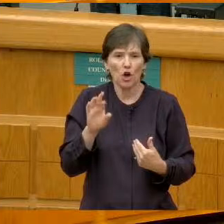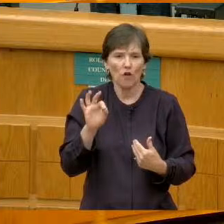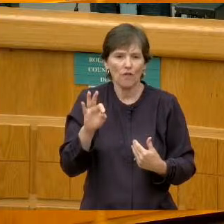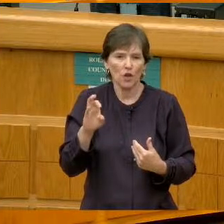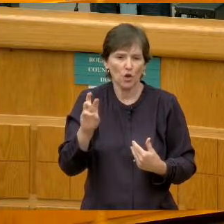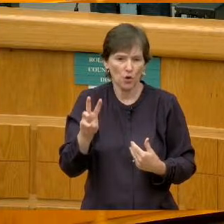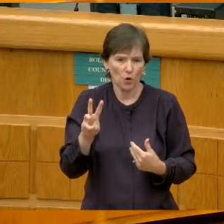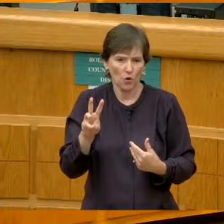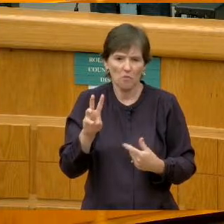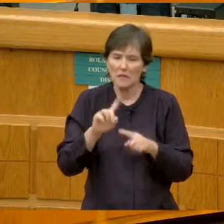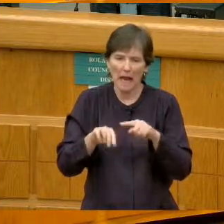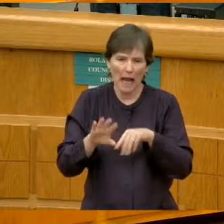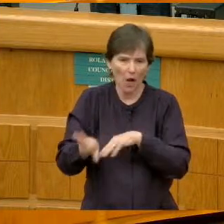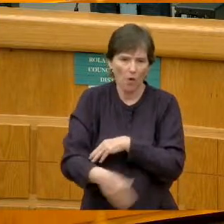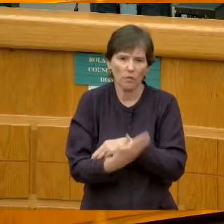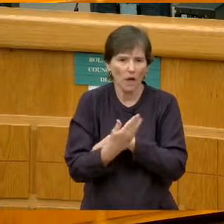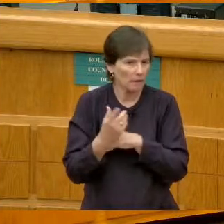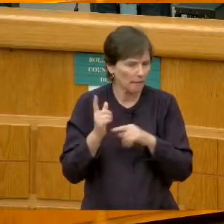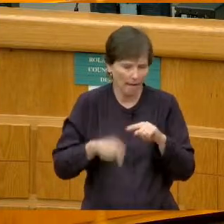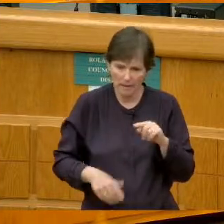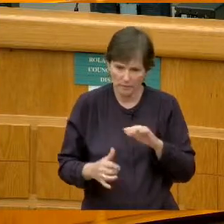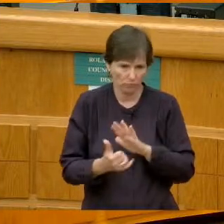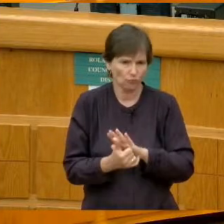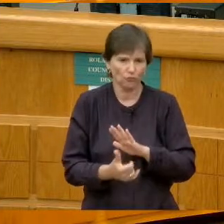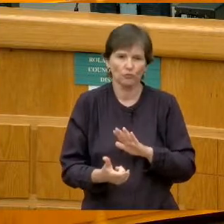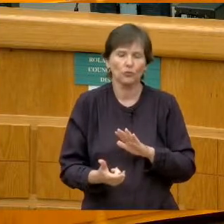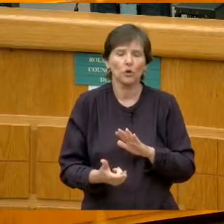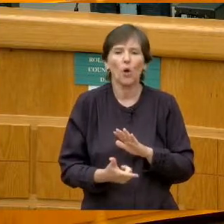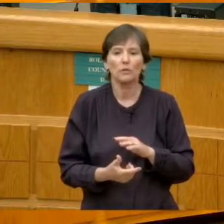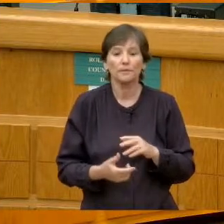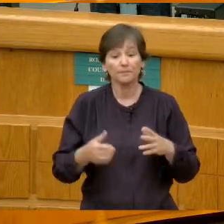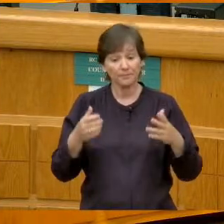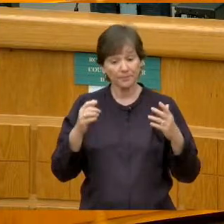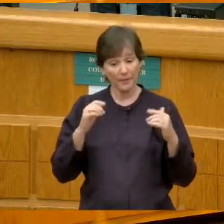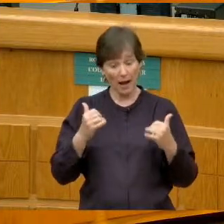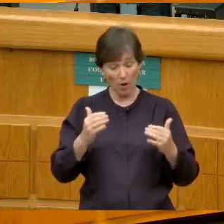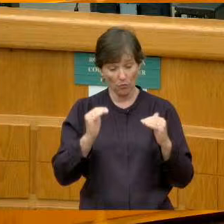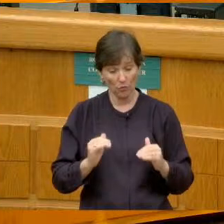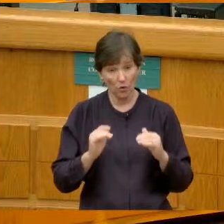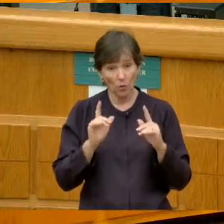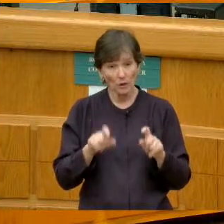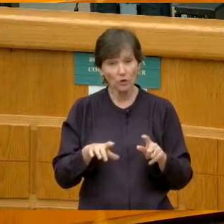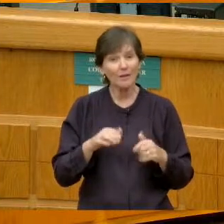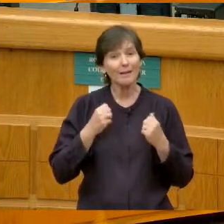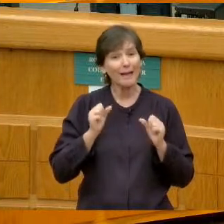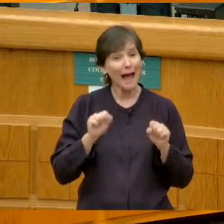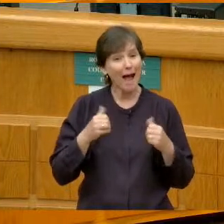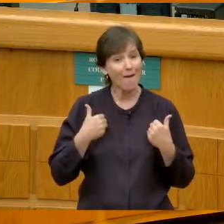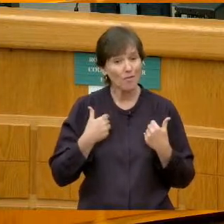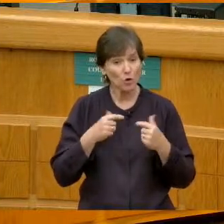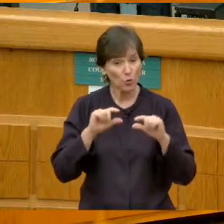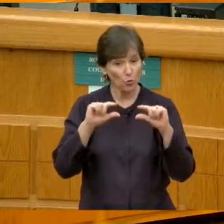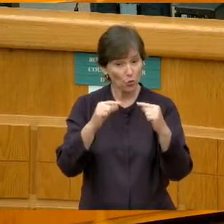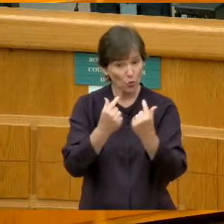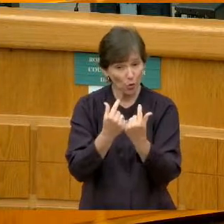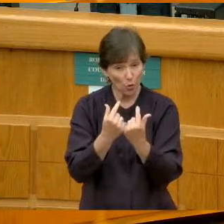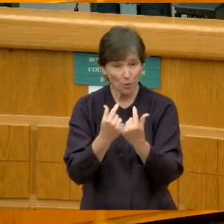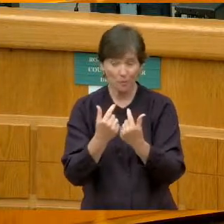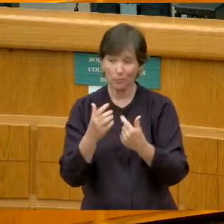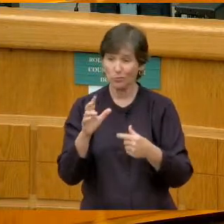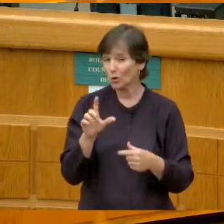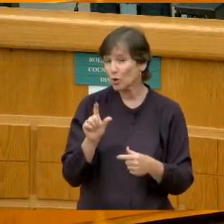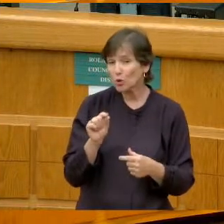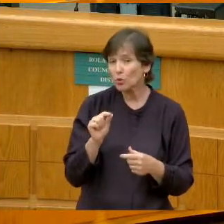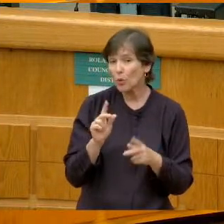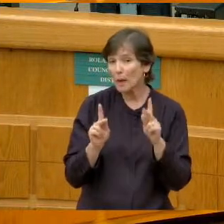beaches. Can I social gather? Can I have a group of 20 people? And we'll social distance, but we want to have 20 people